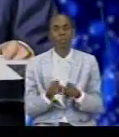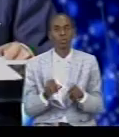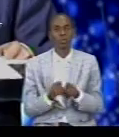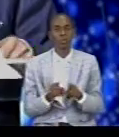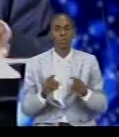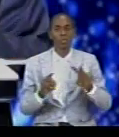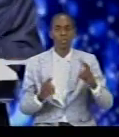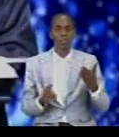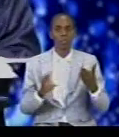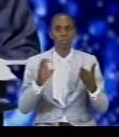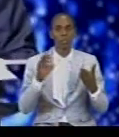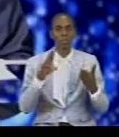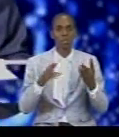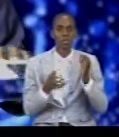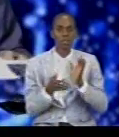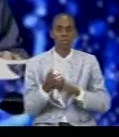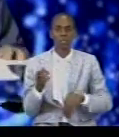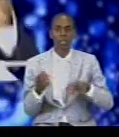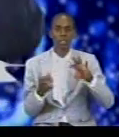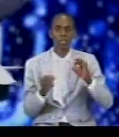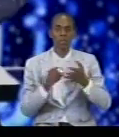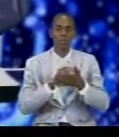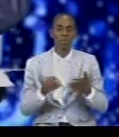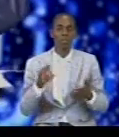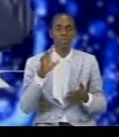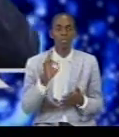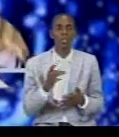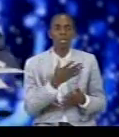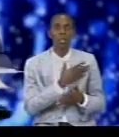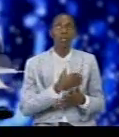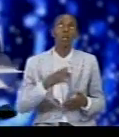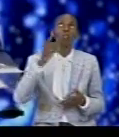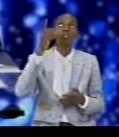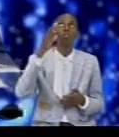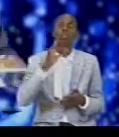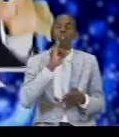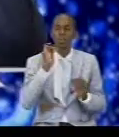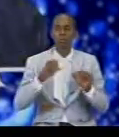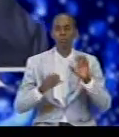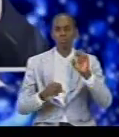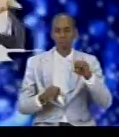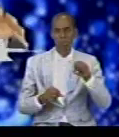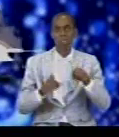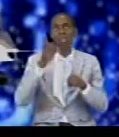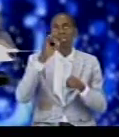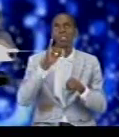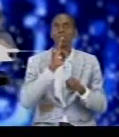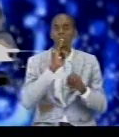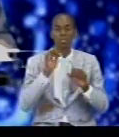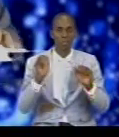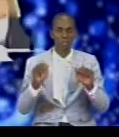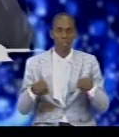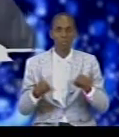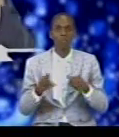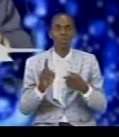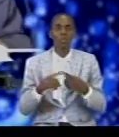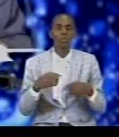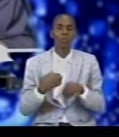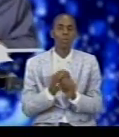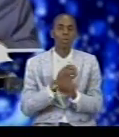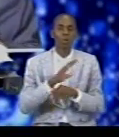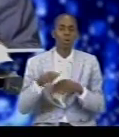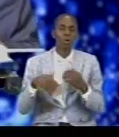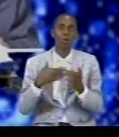chapter 9, in verse 8. And God is able. Yes, he's able. God is able to make all